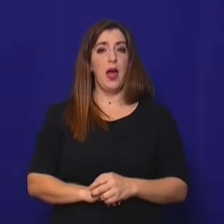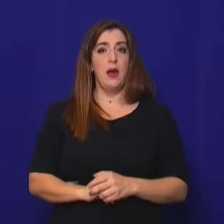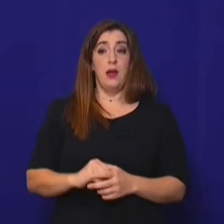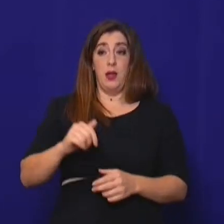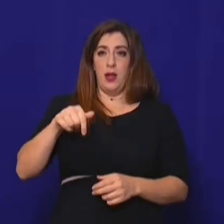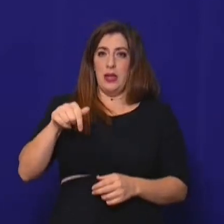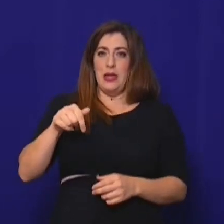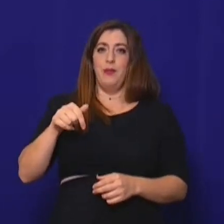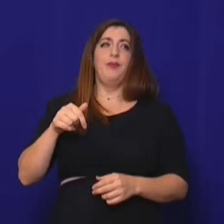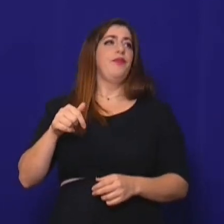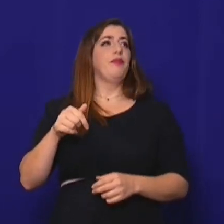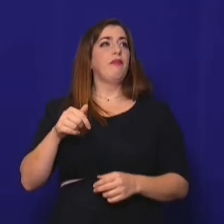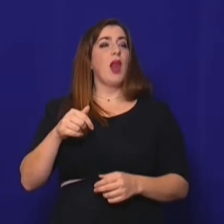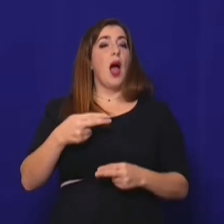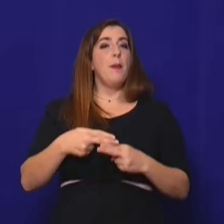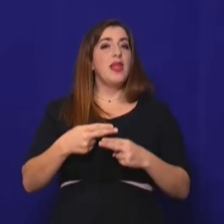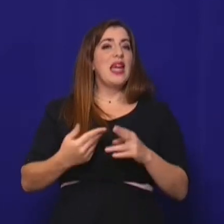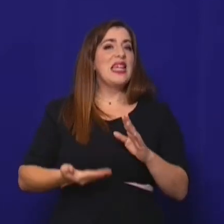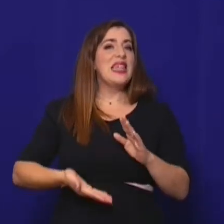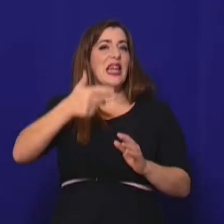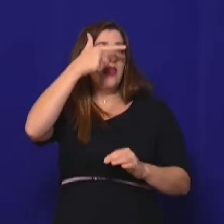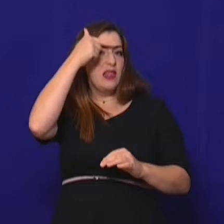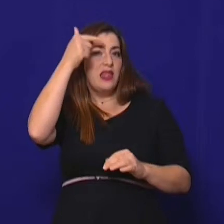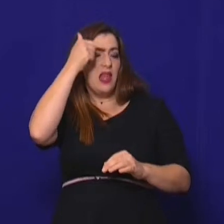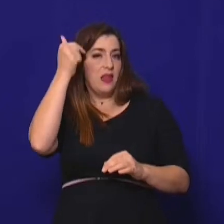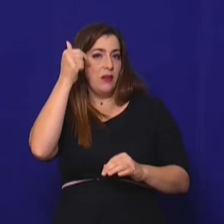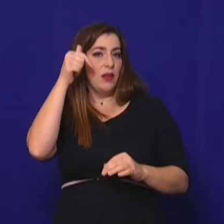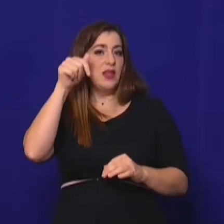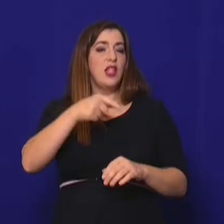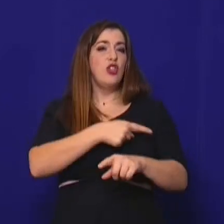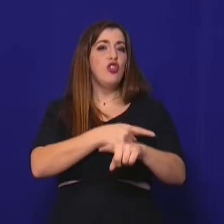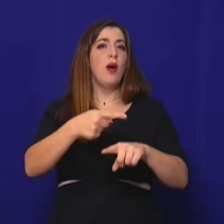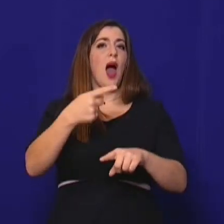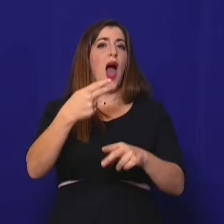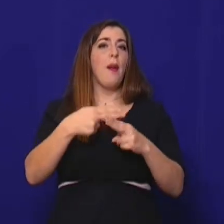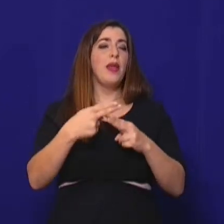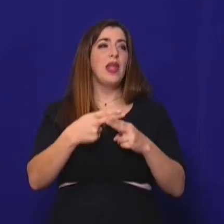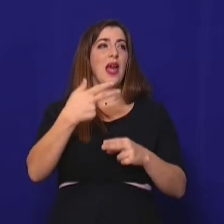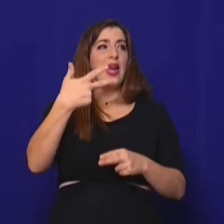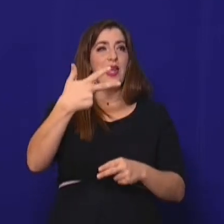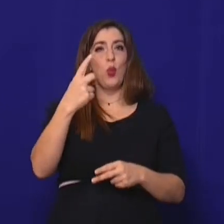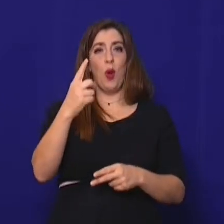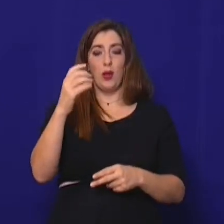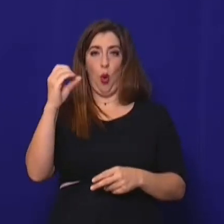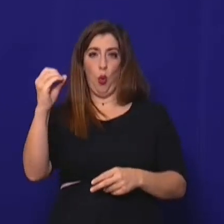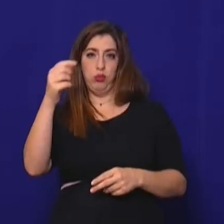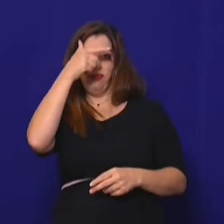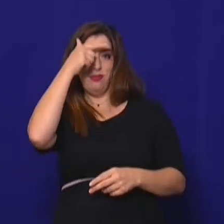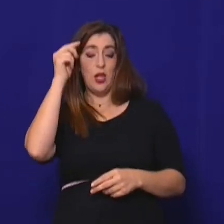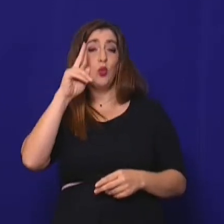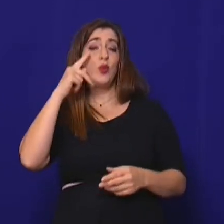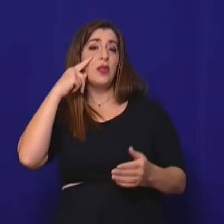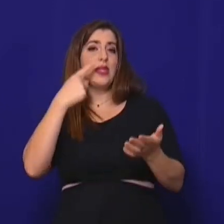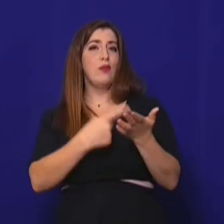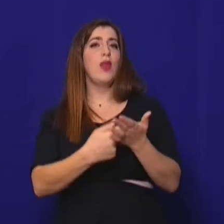f'dil-ġimgħa kellna 810 tests li għamilna u minn dawn sibna 5 li propju ħarġu